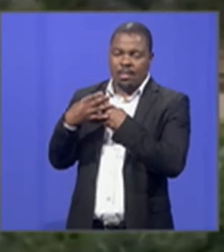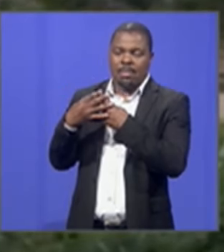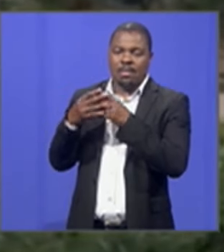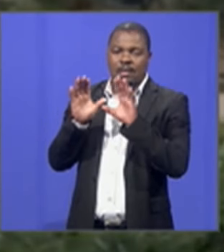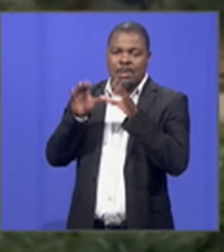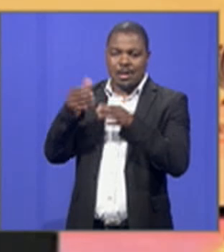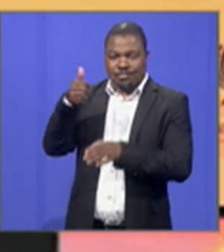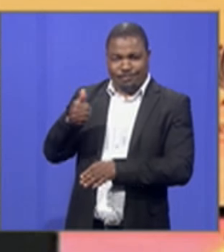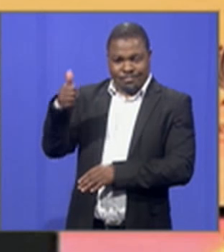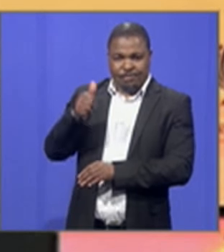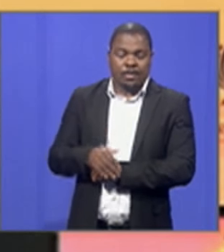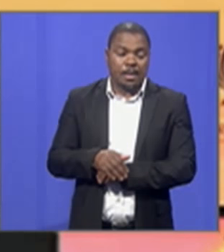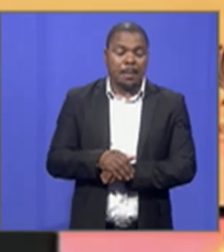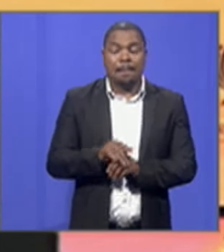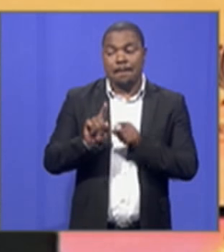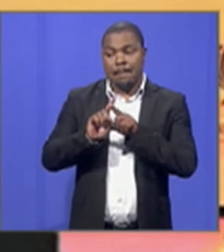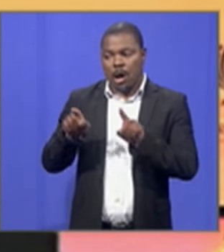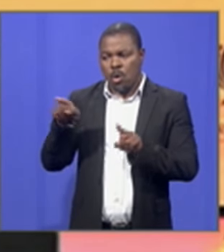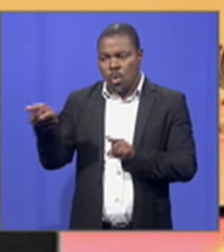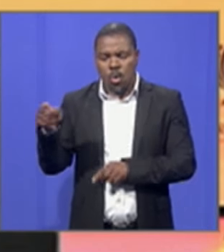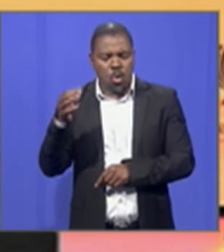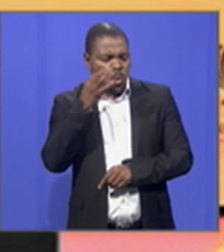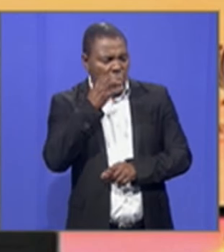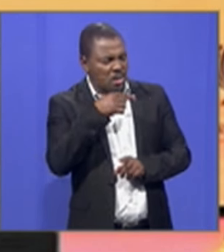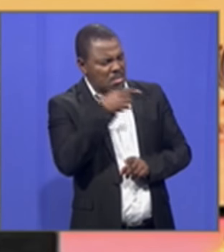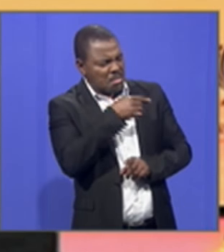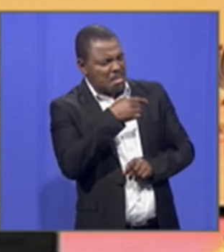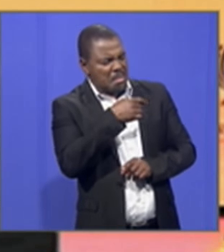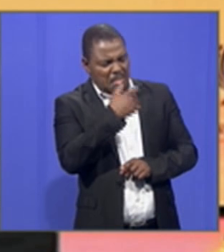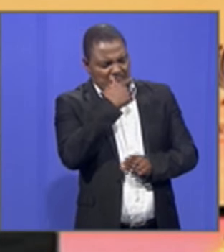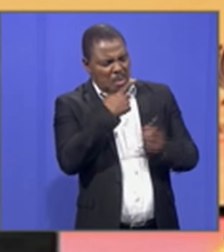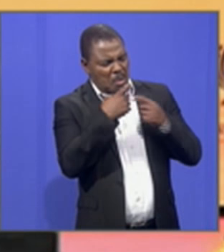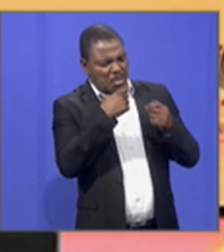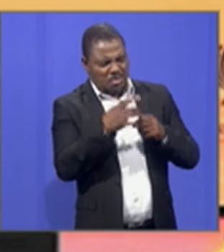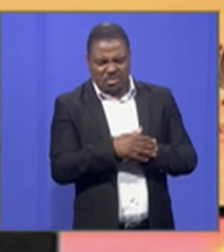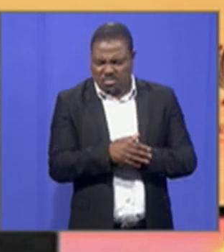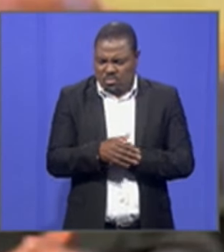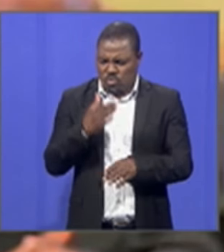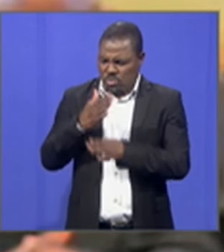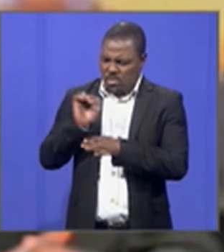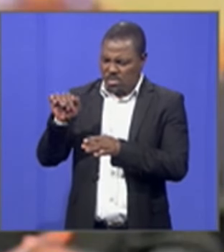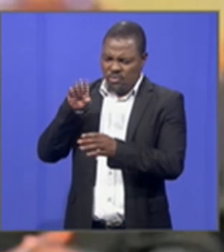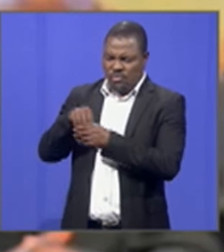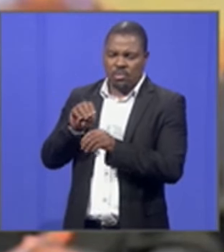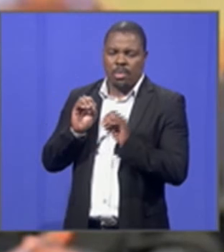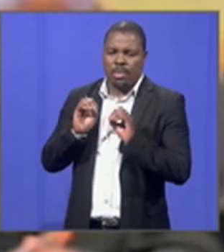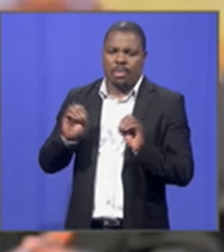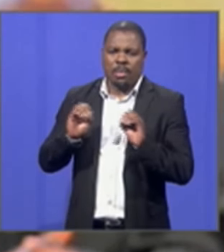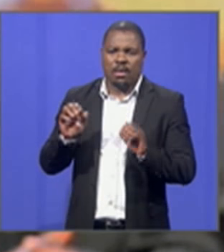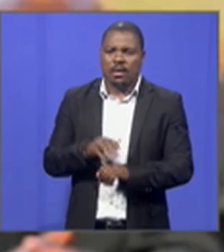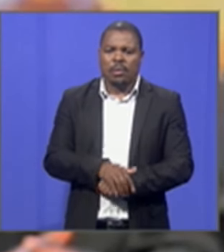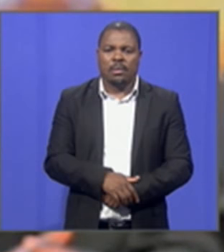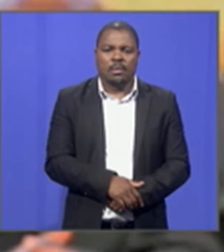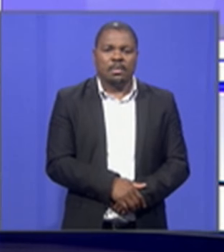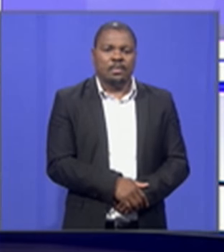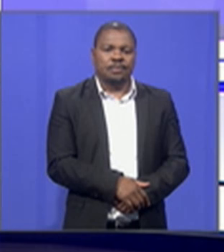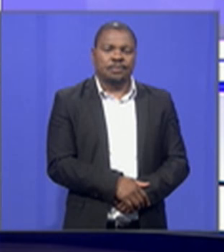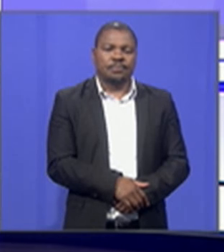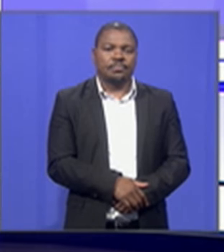2022. Go sa le bjalo matontsela o re tšeo Ramaphosa a llago ka tšona ga di amane felo le mošomong.